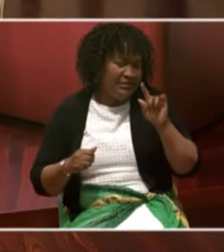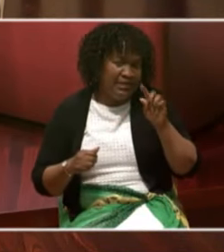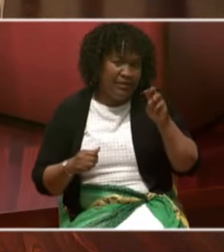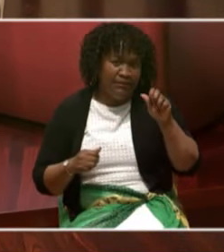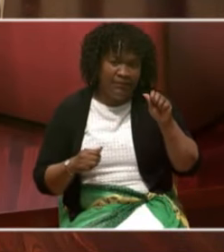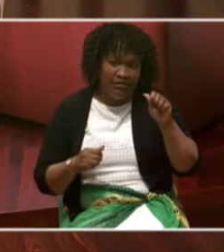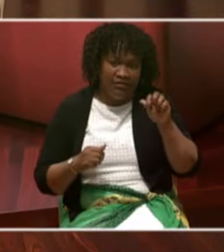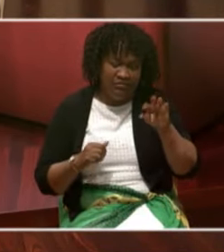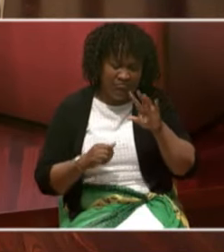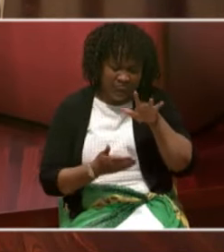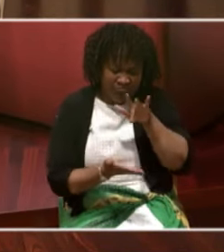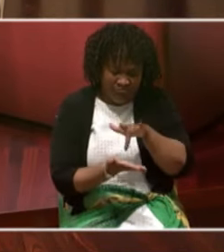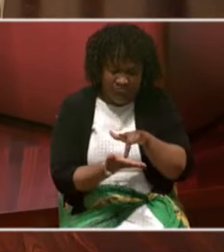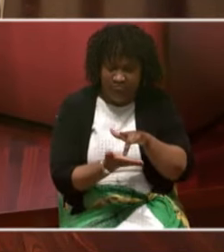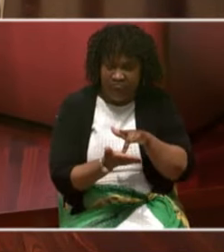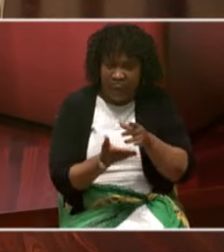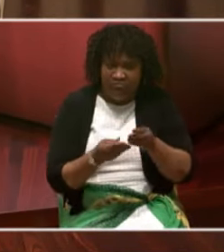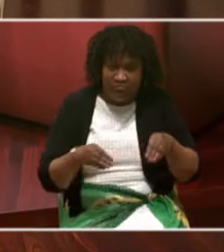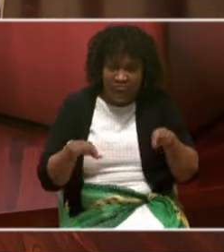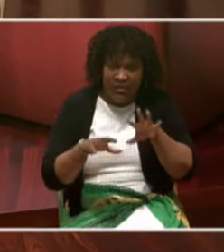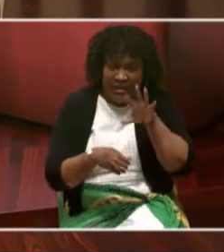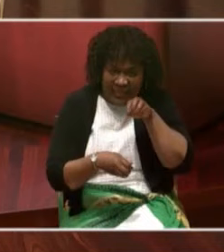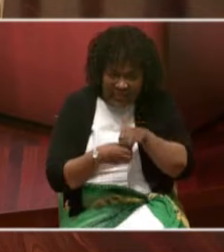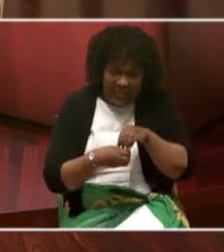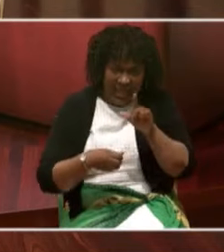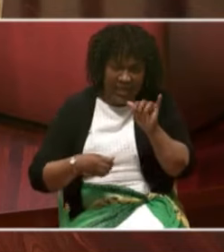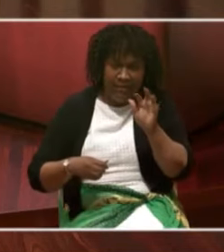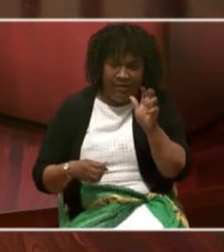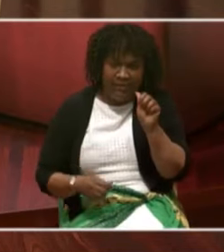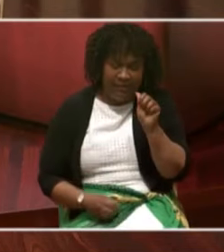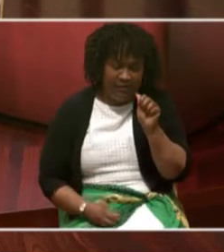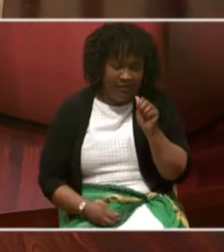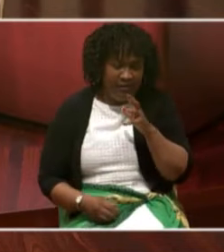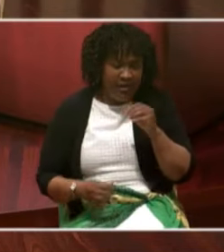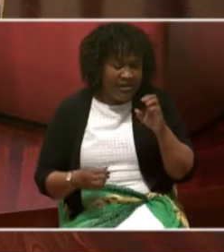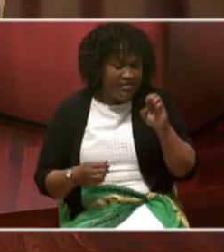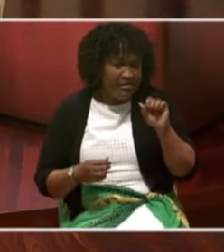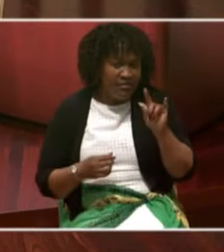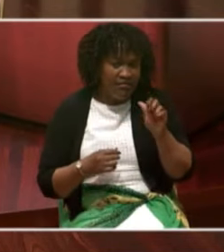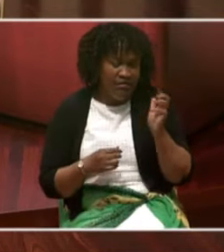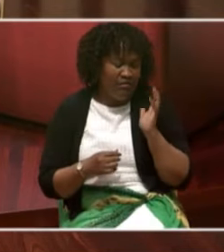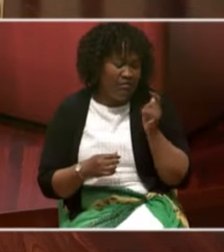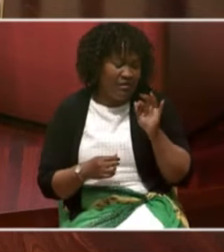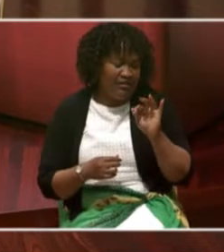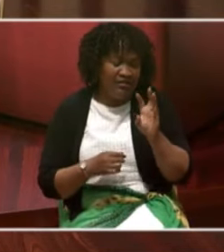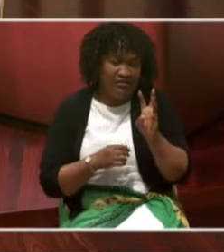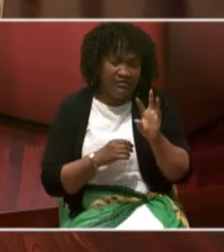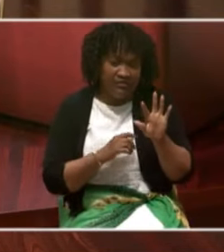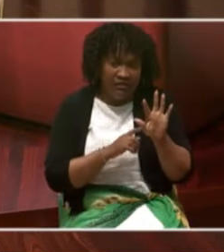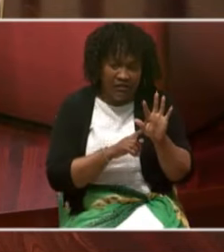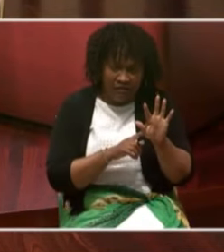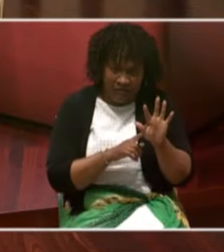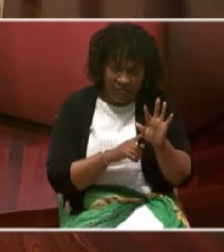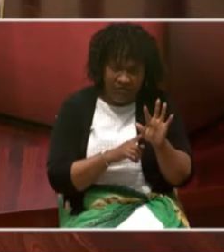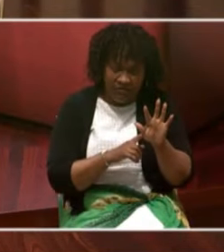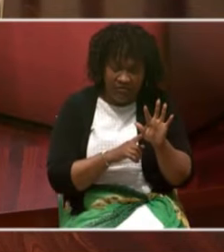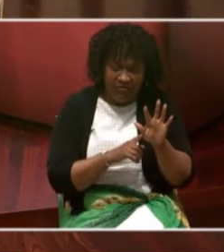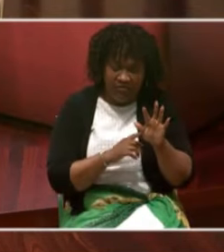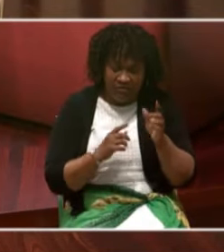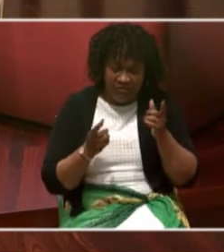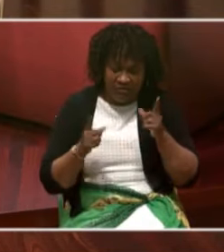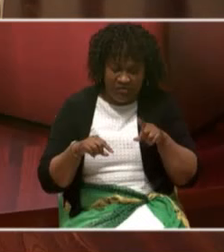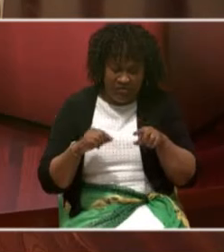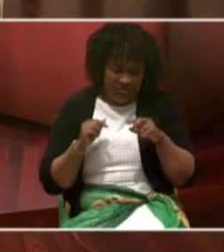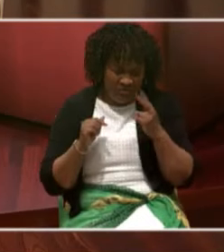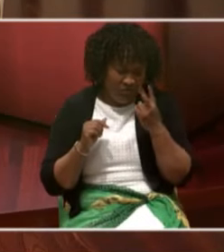to Montgomery to dramatize to the nation and to the world that people of color wanted to register to vote. One of the counties